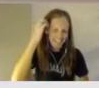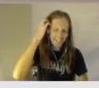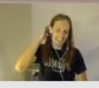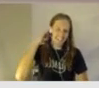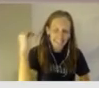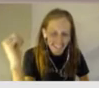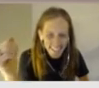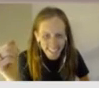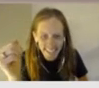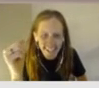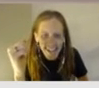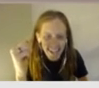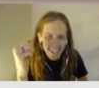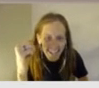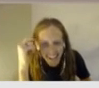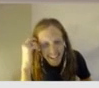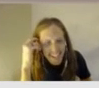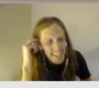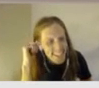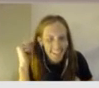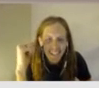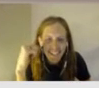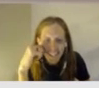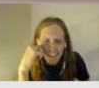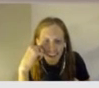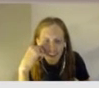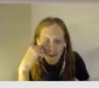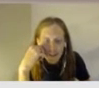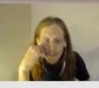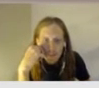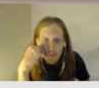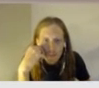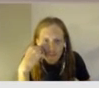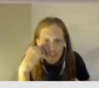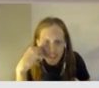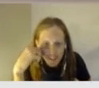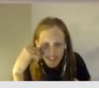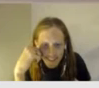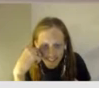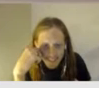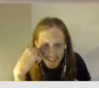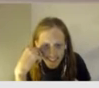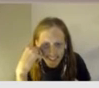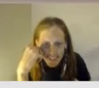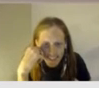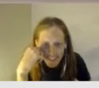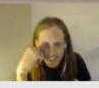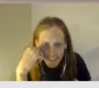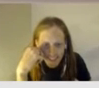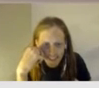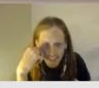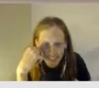Photography gear? Oh, man. So on social media, I use the handle Fuji Fojo. So that would be like Fuji